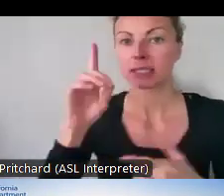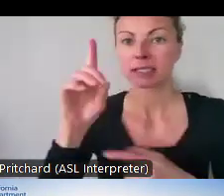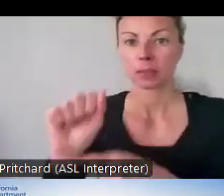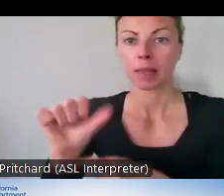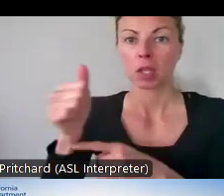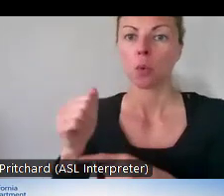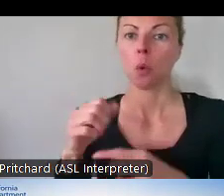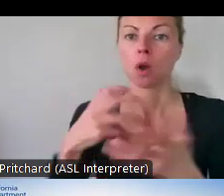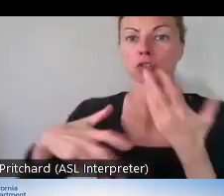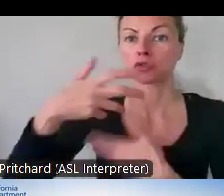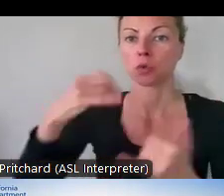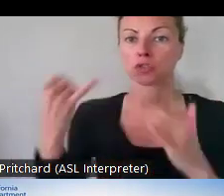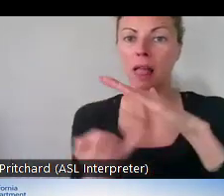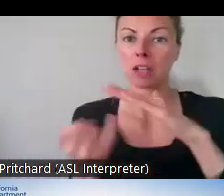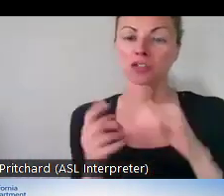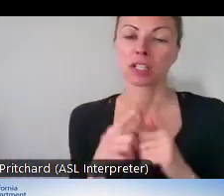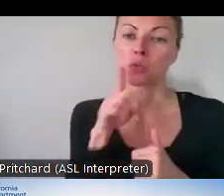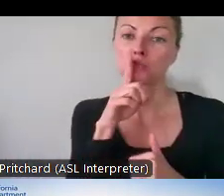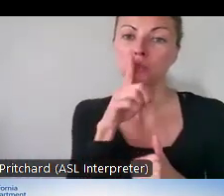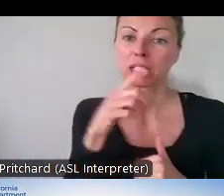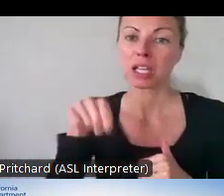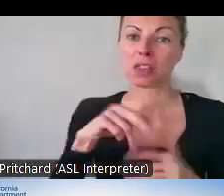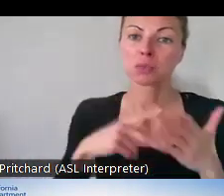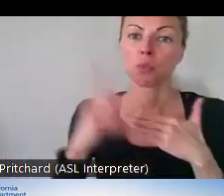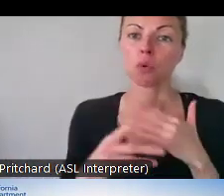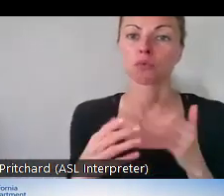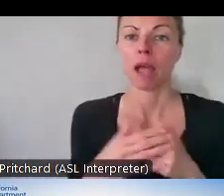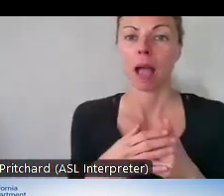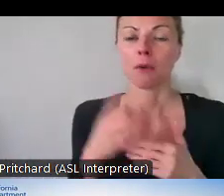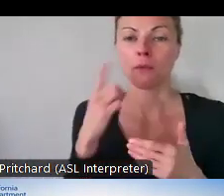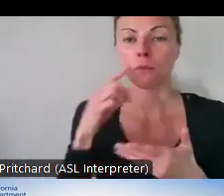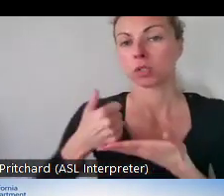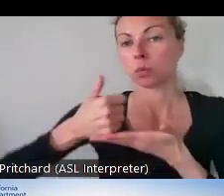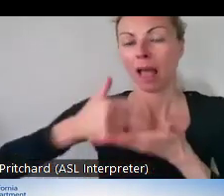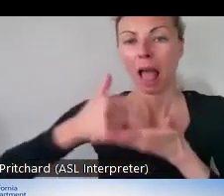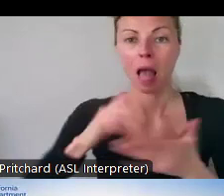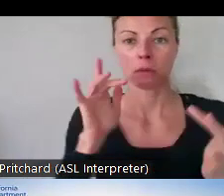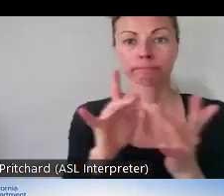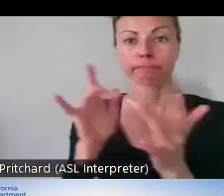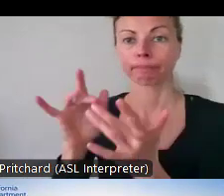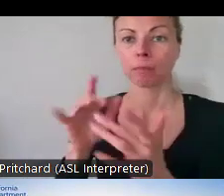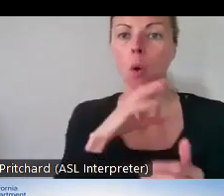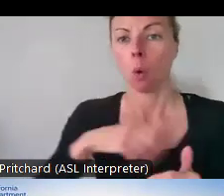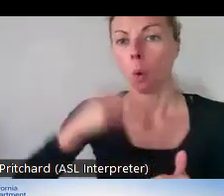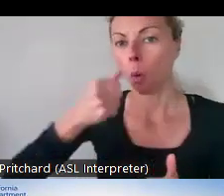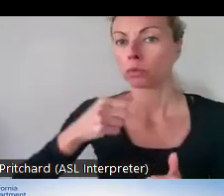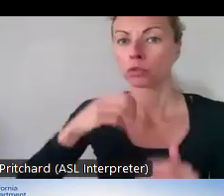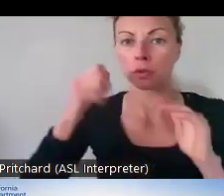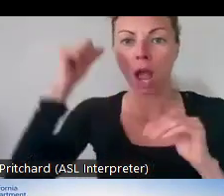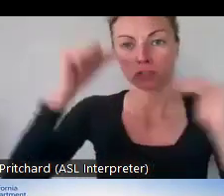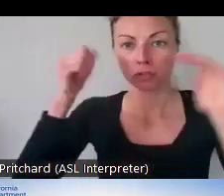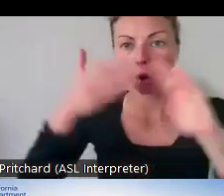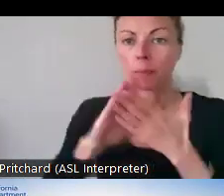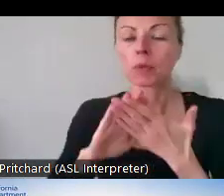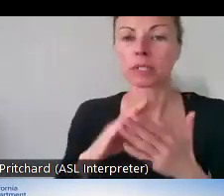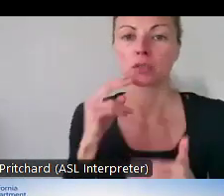isolation. So these programs are designed to reach as far as they can into our older adult communities. And the nutrition program is